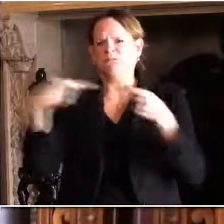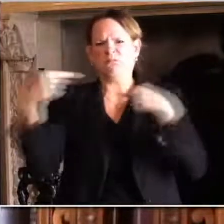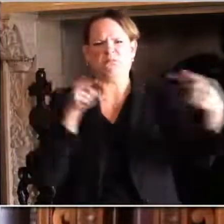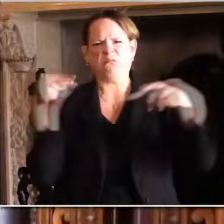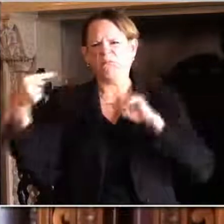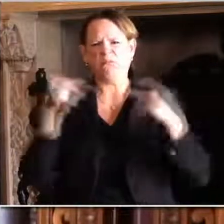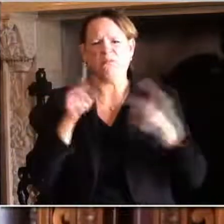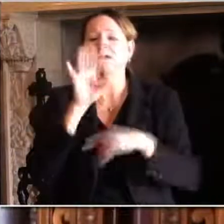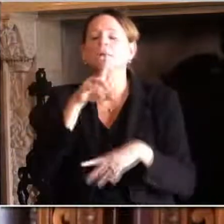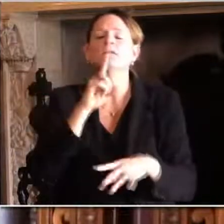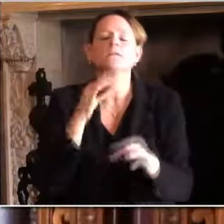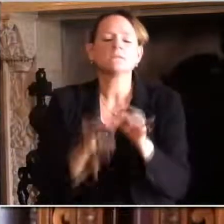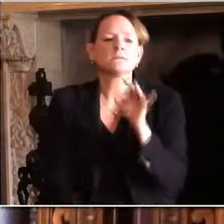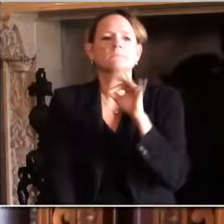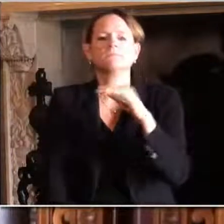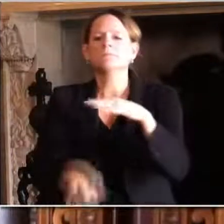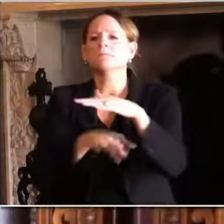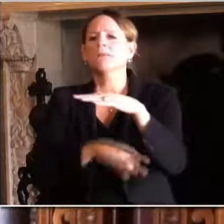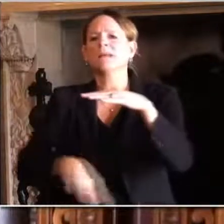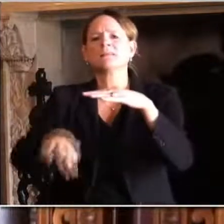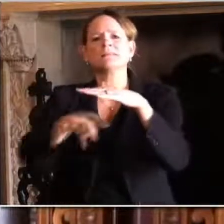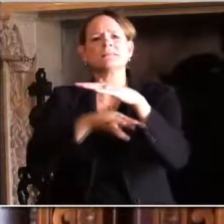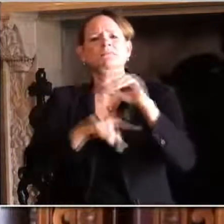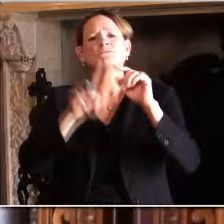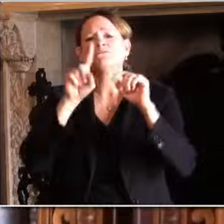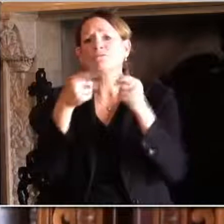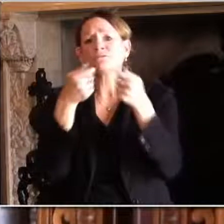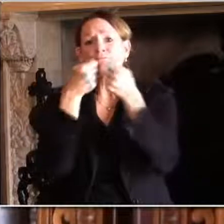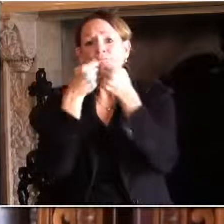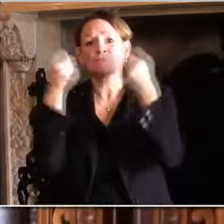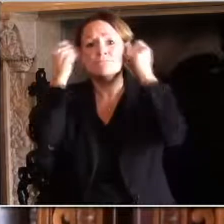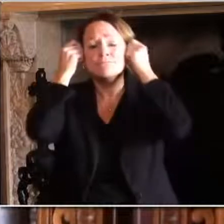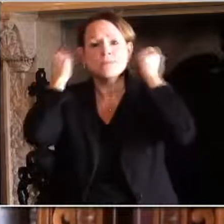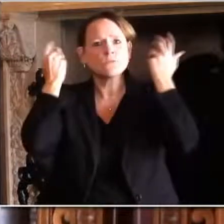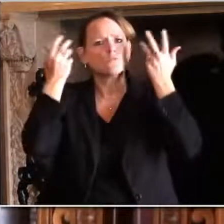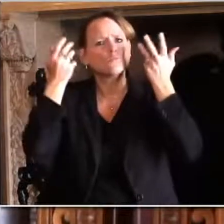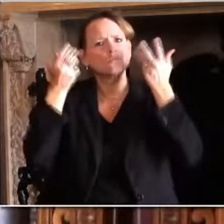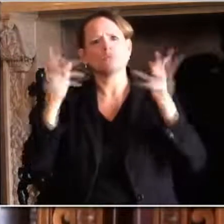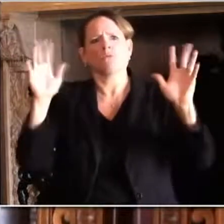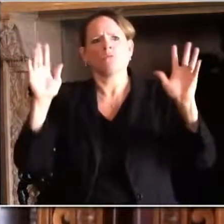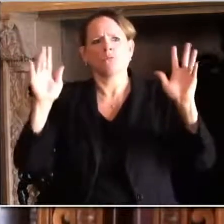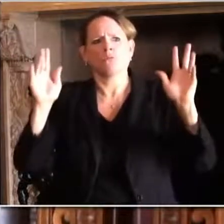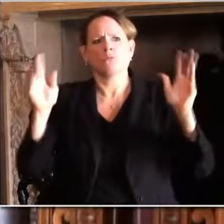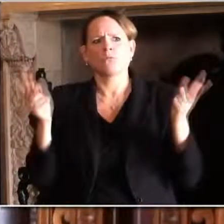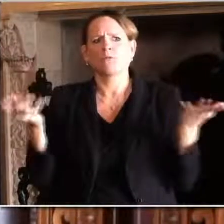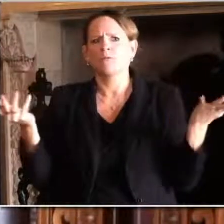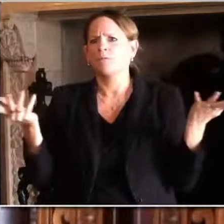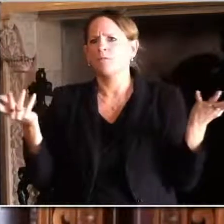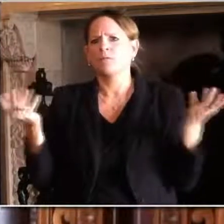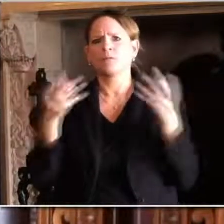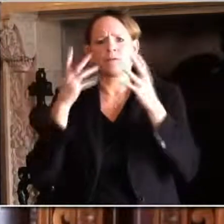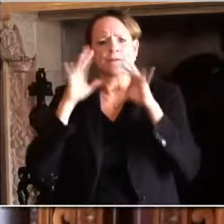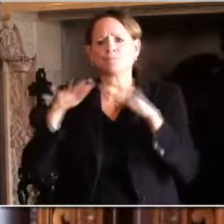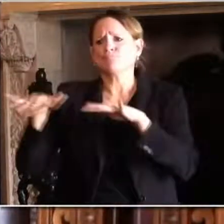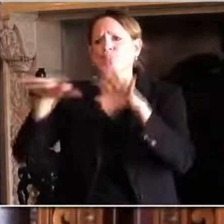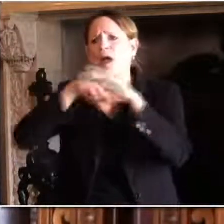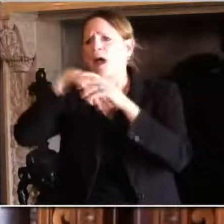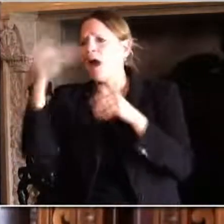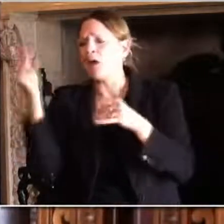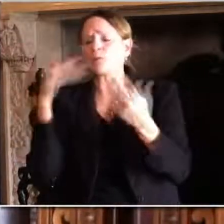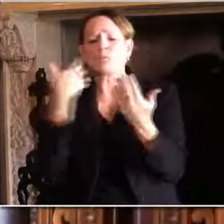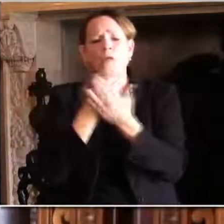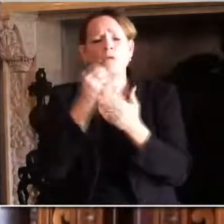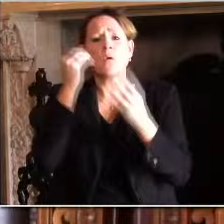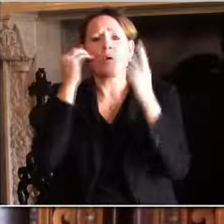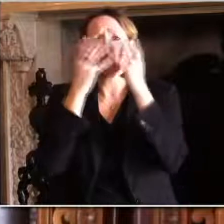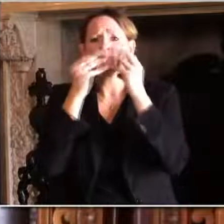narrowly tailored. When you're at your private residence or at a private residence, it doesn't apply. It doesn't apply when you're outside, but when you're out and about